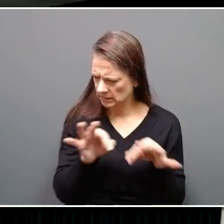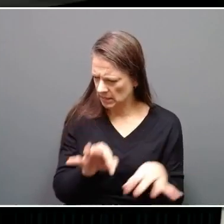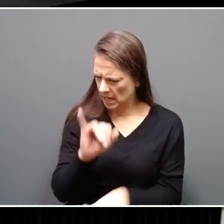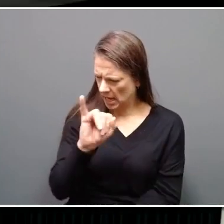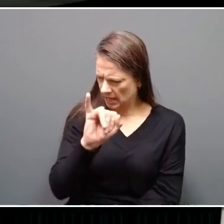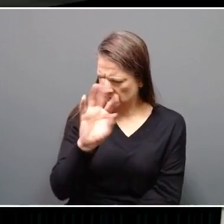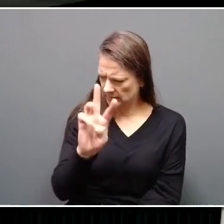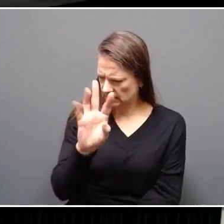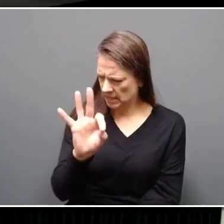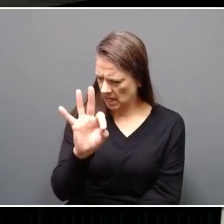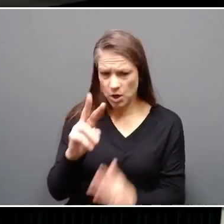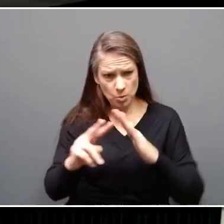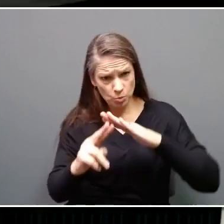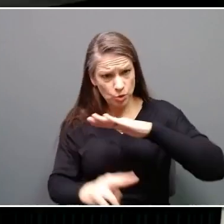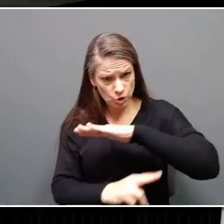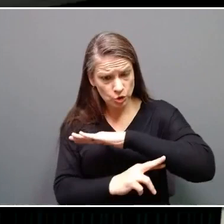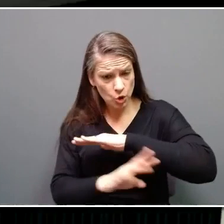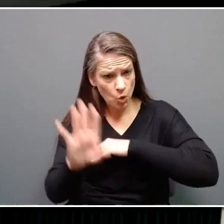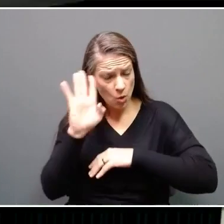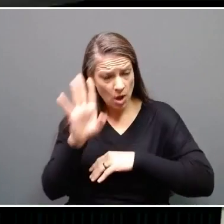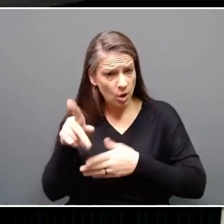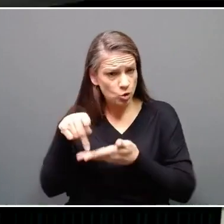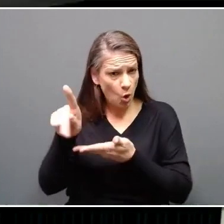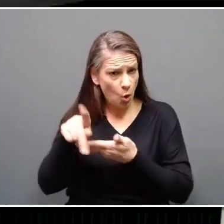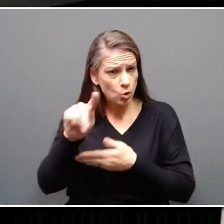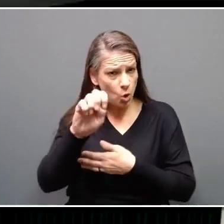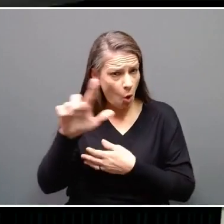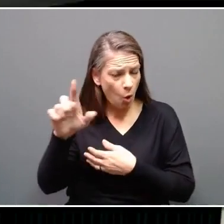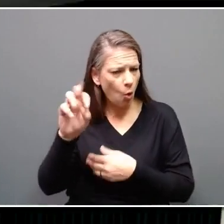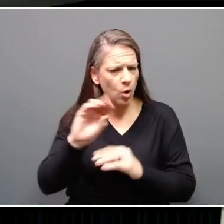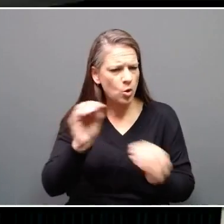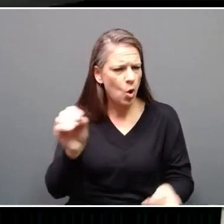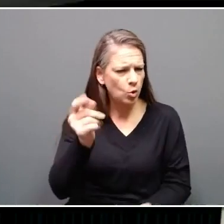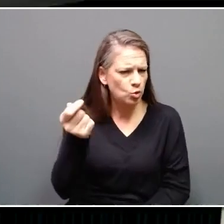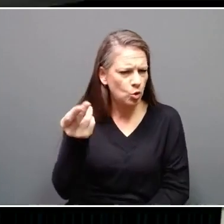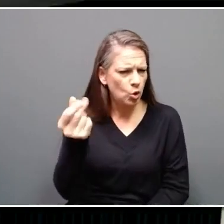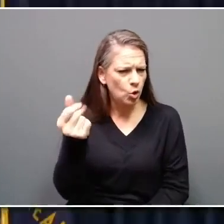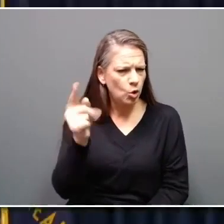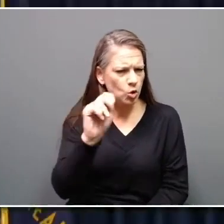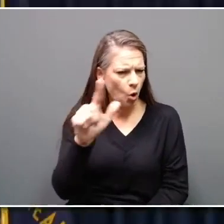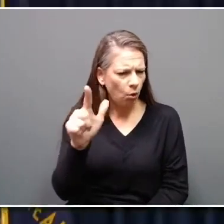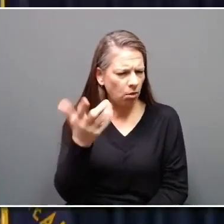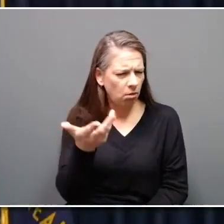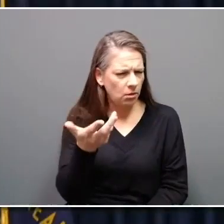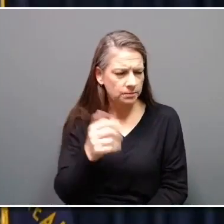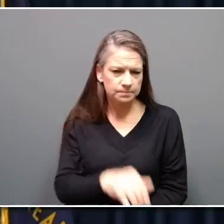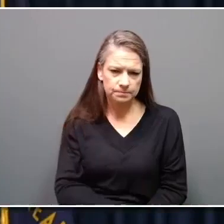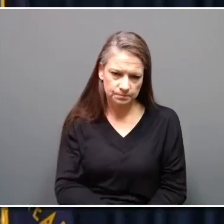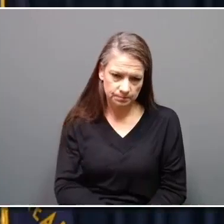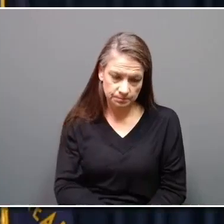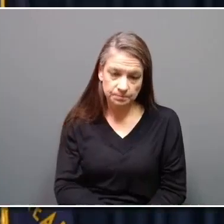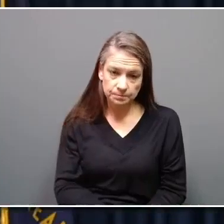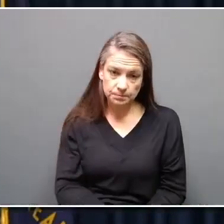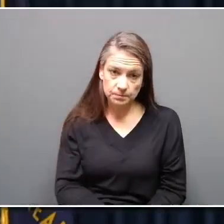bridge will be tolled or non-tolled. Can you explain that to me, please? Yeah. So